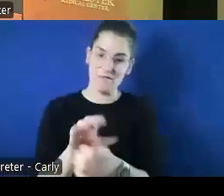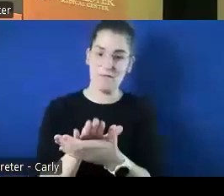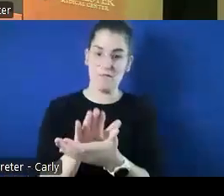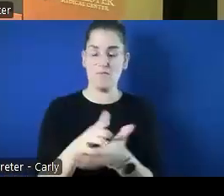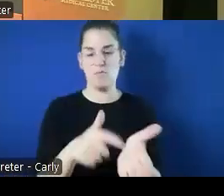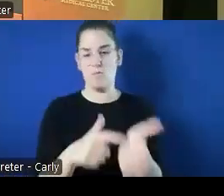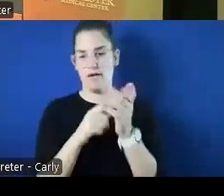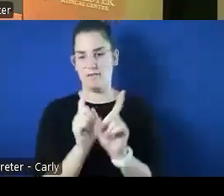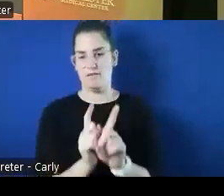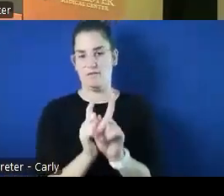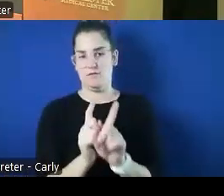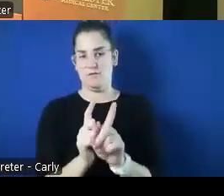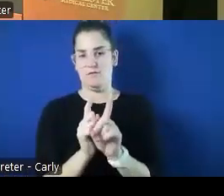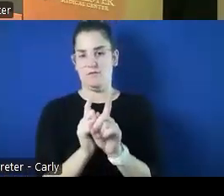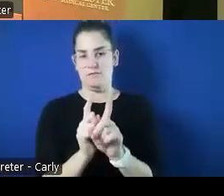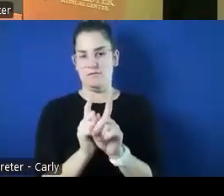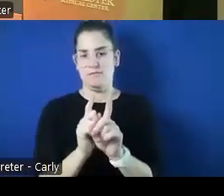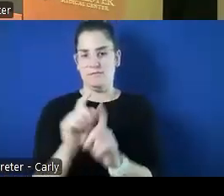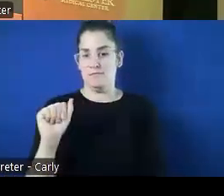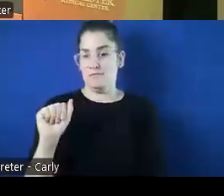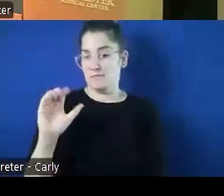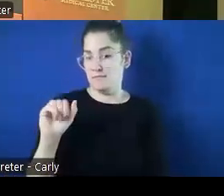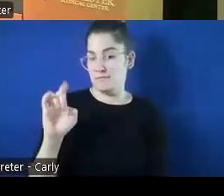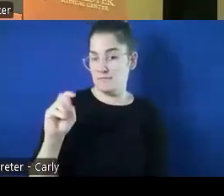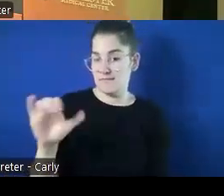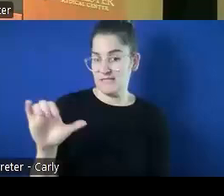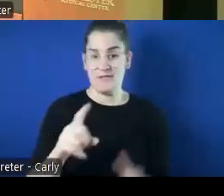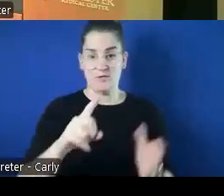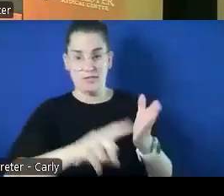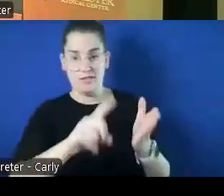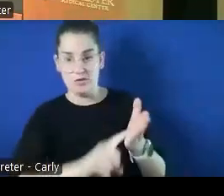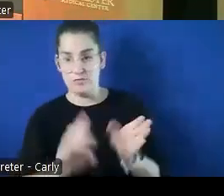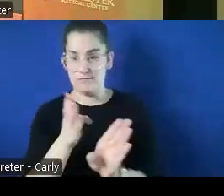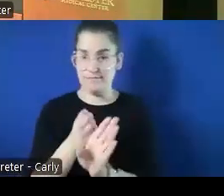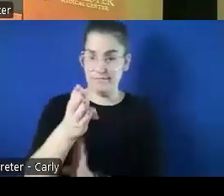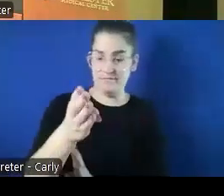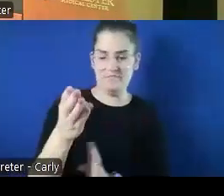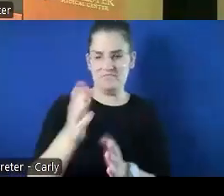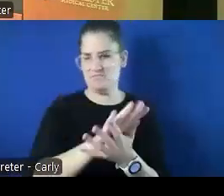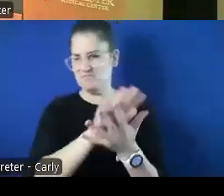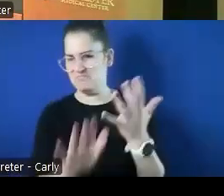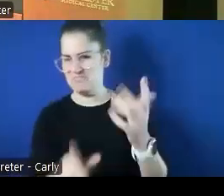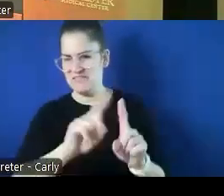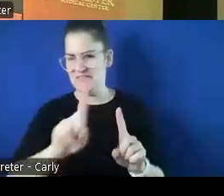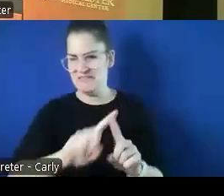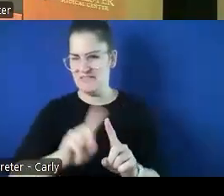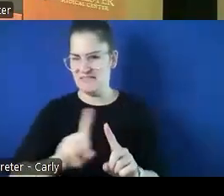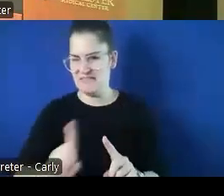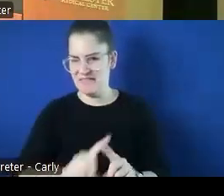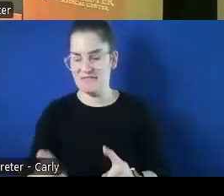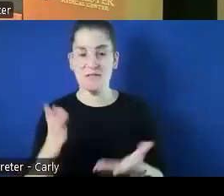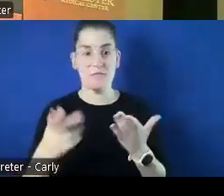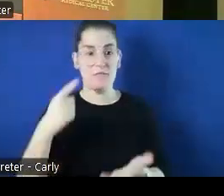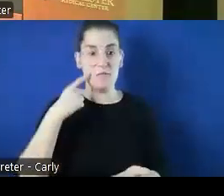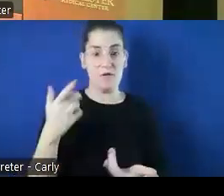mentor. And that can be academic mentorship, research, professional. So I'm wondering, perhaps this can be one of